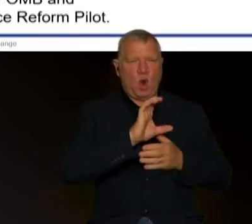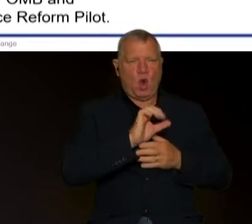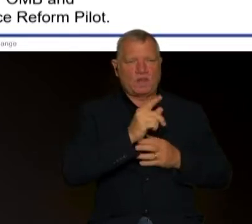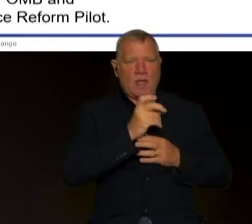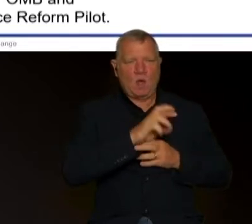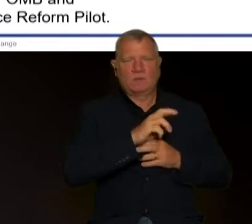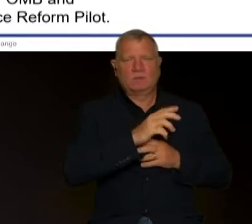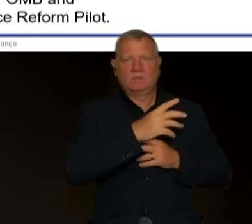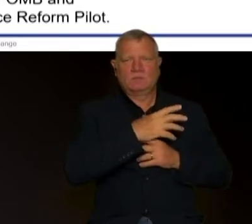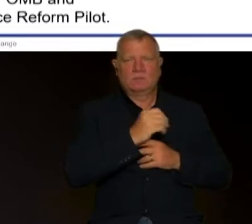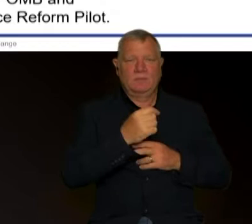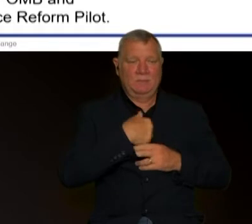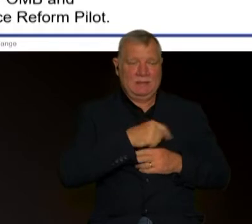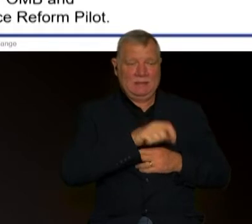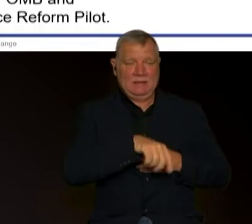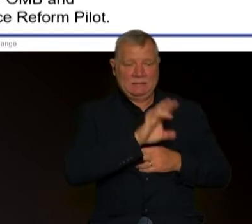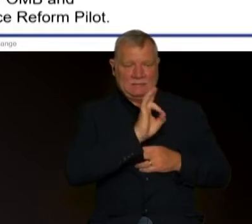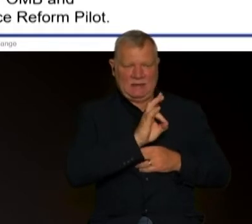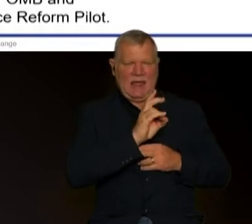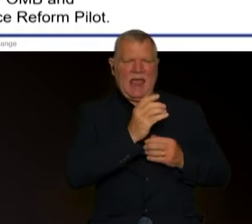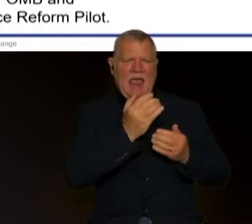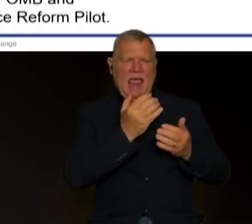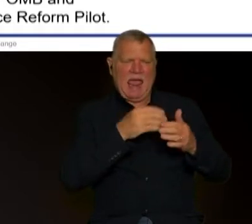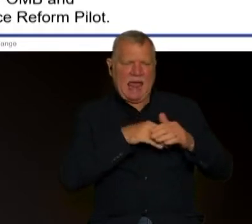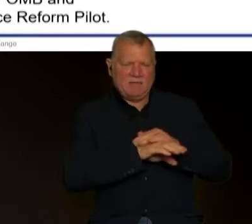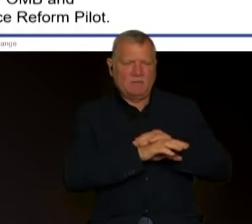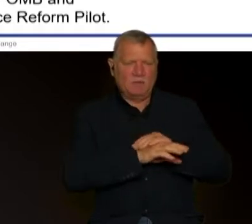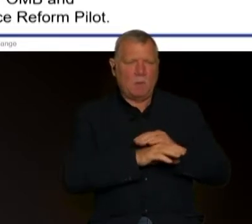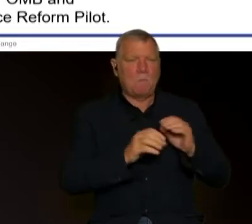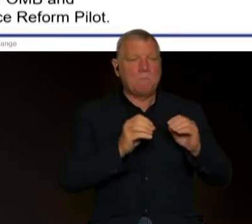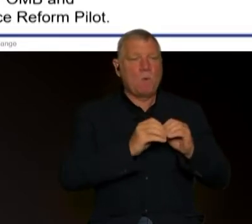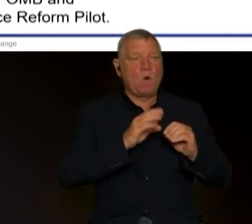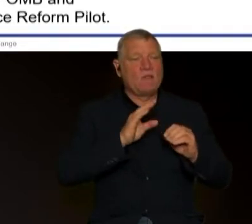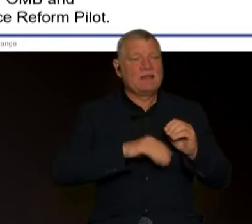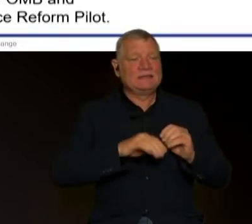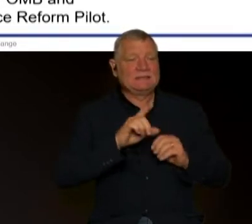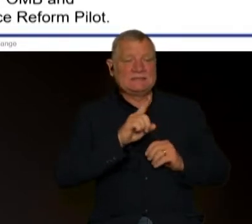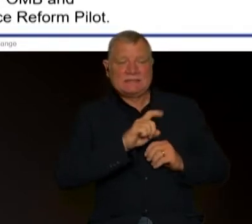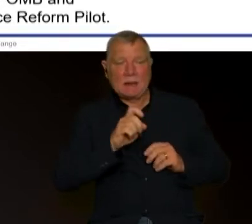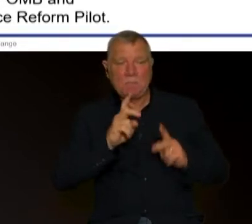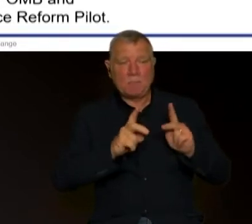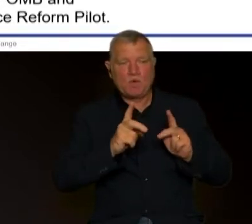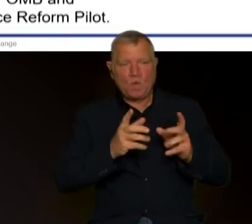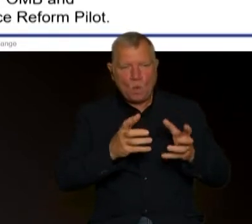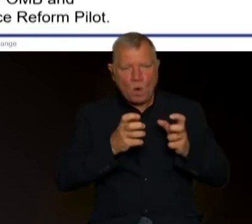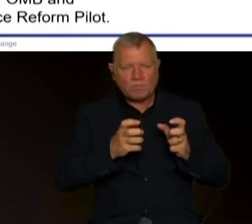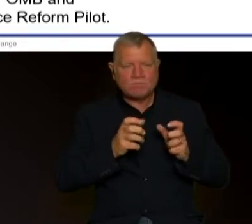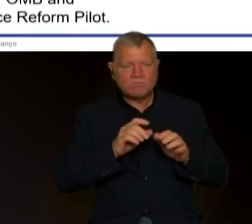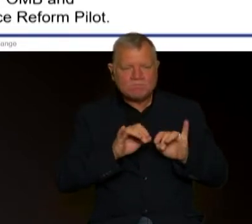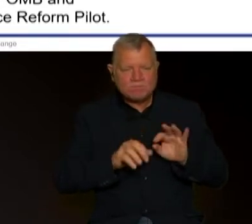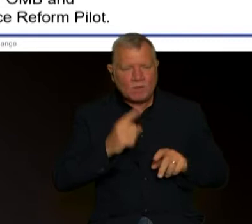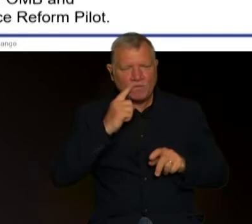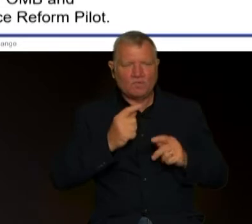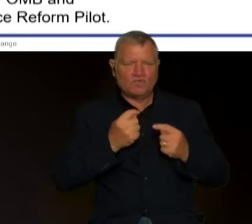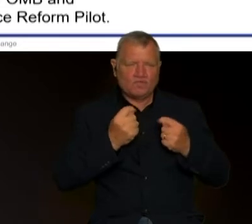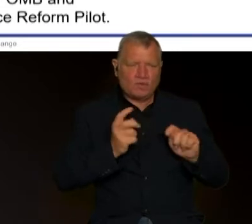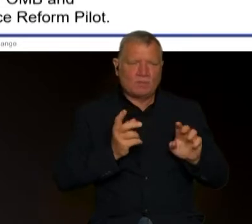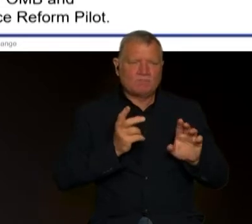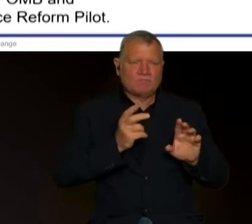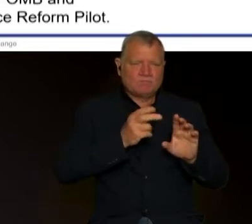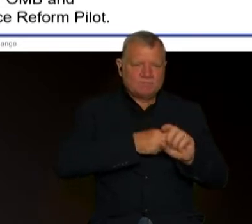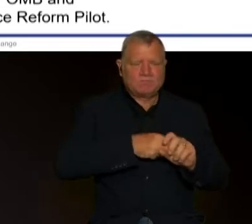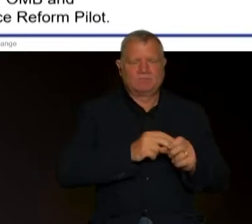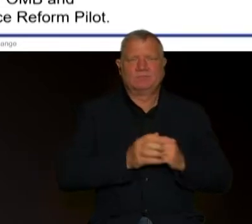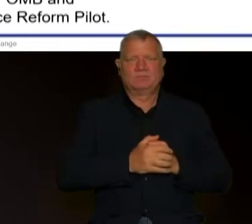position of accountant, we need 7 entry-level accountants. more than 100 job applications were